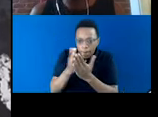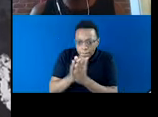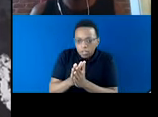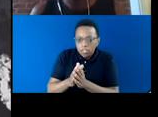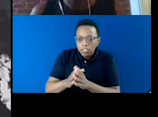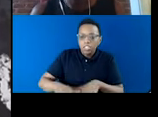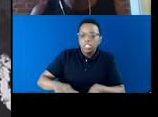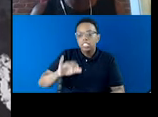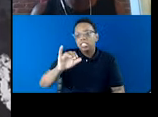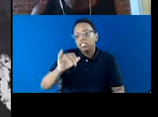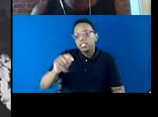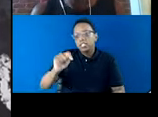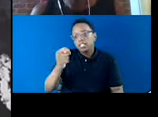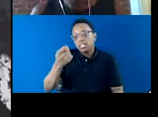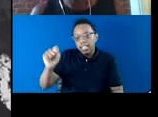of Women,